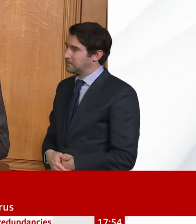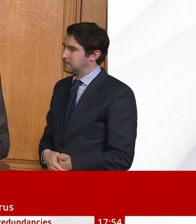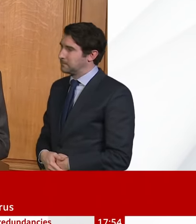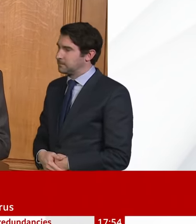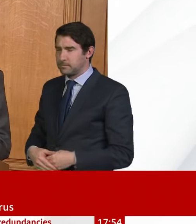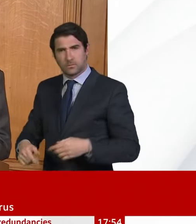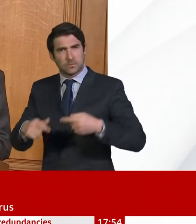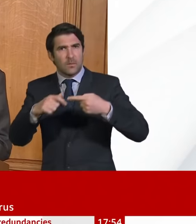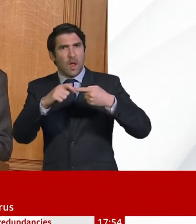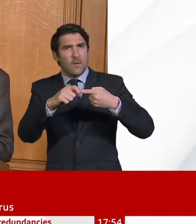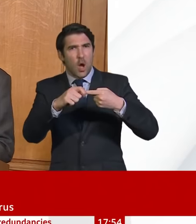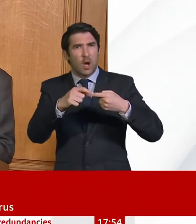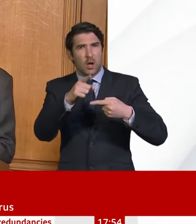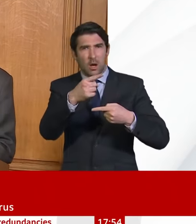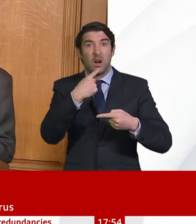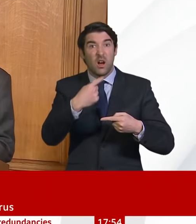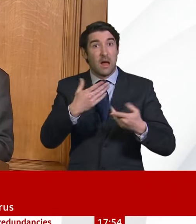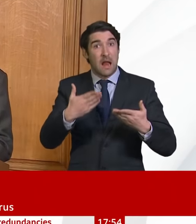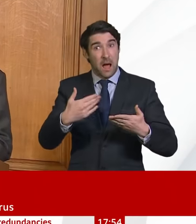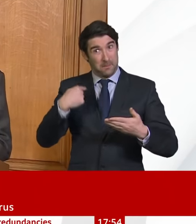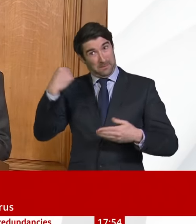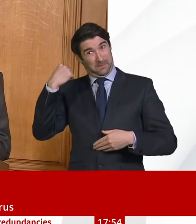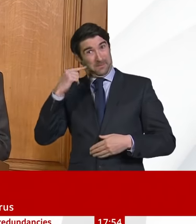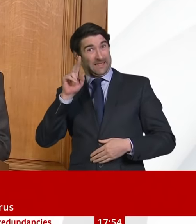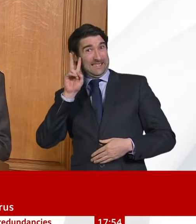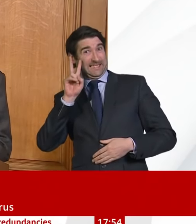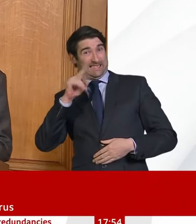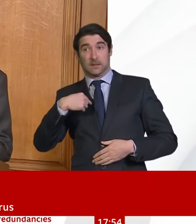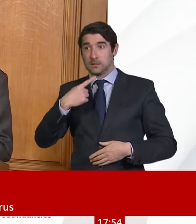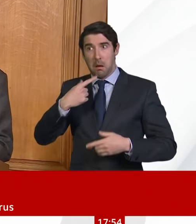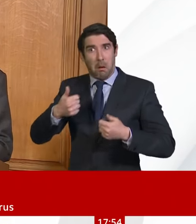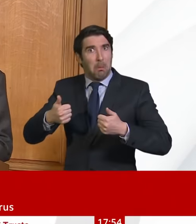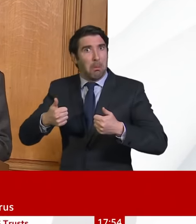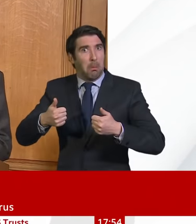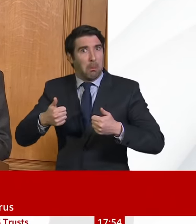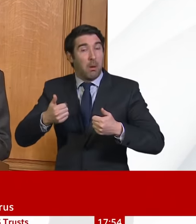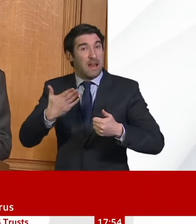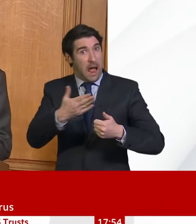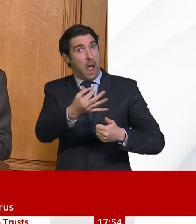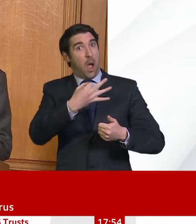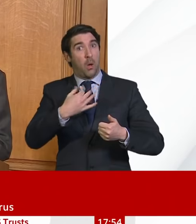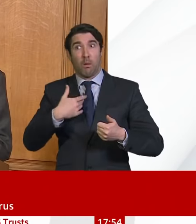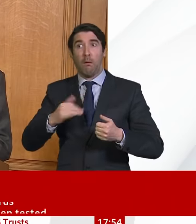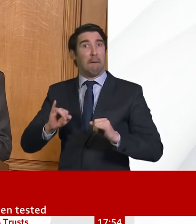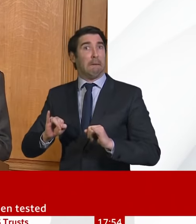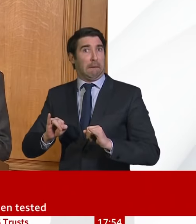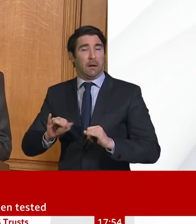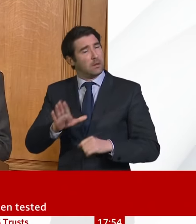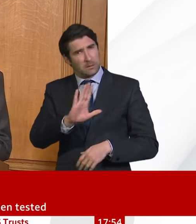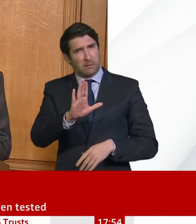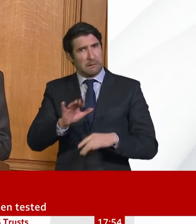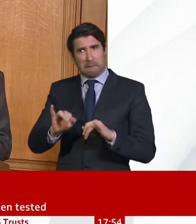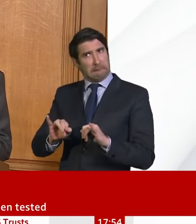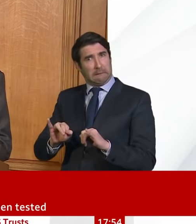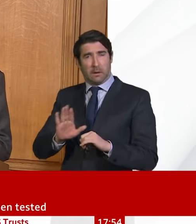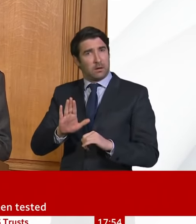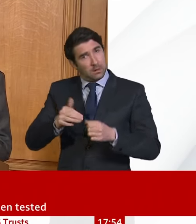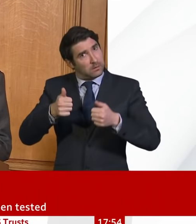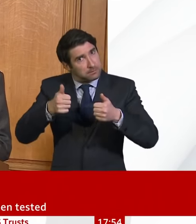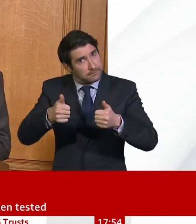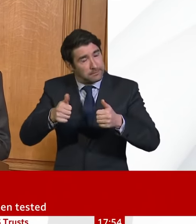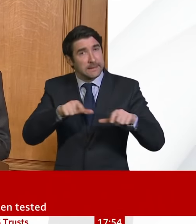days ago, one of the very first reasons for that is because we do see, as I have shown you, that the public is complying